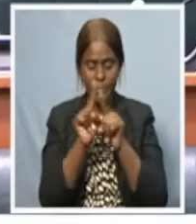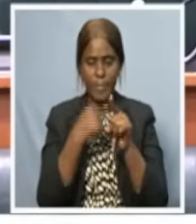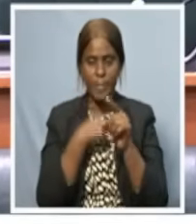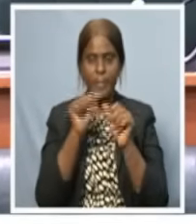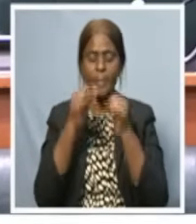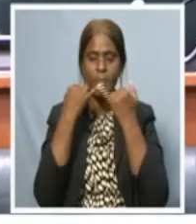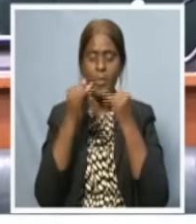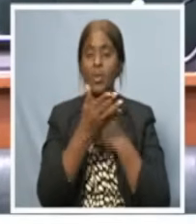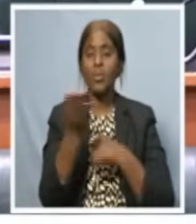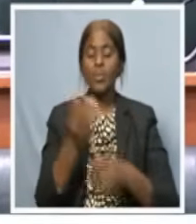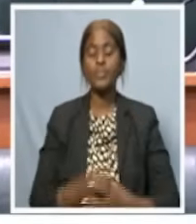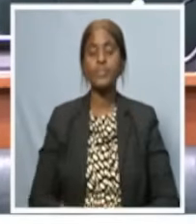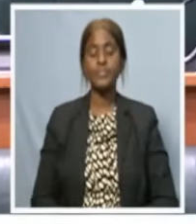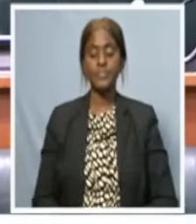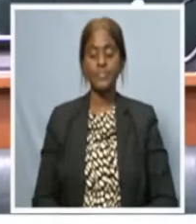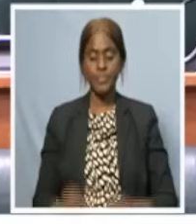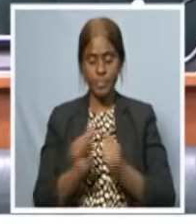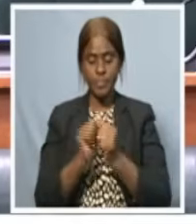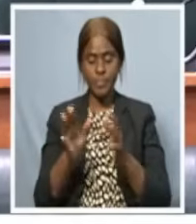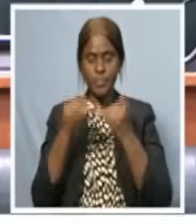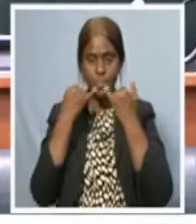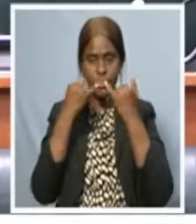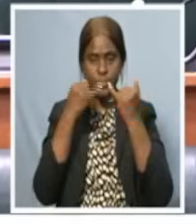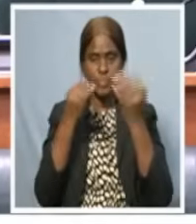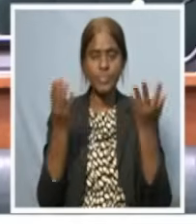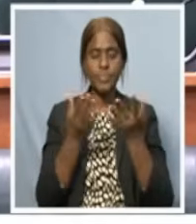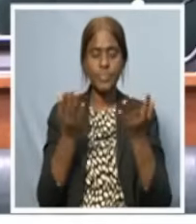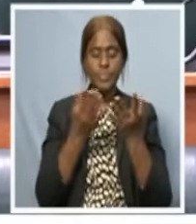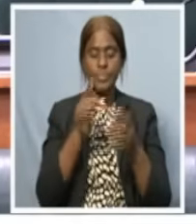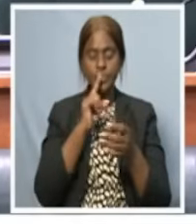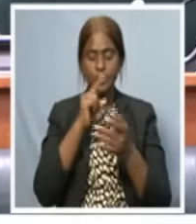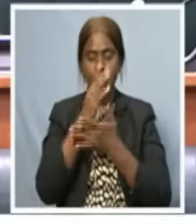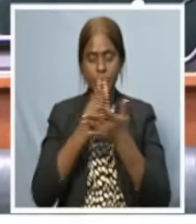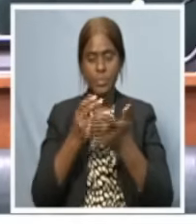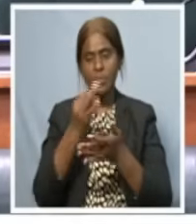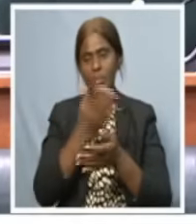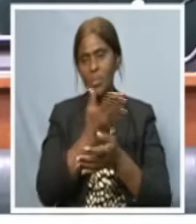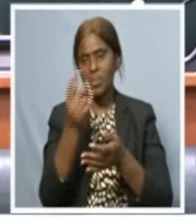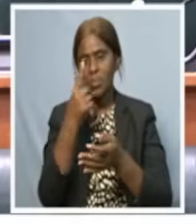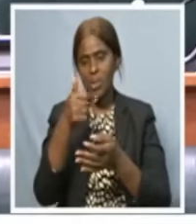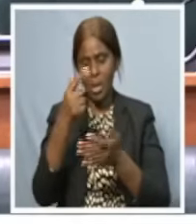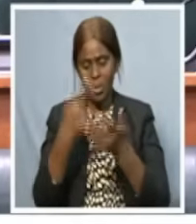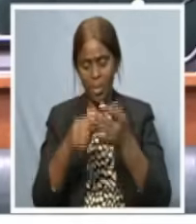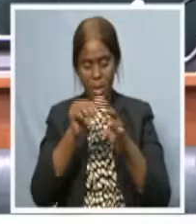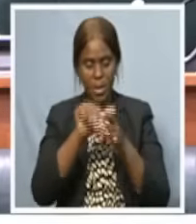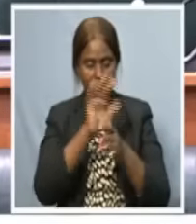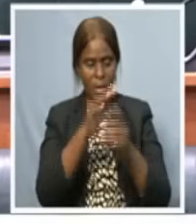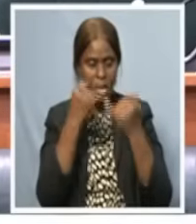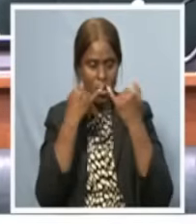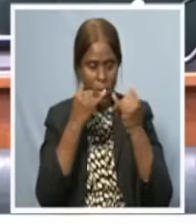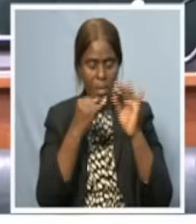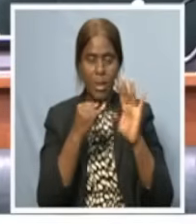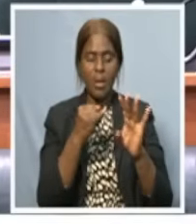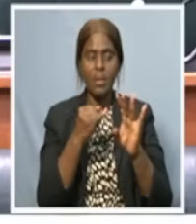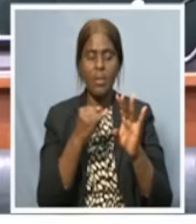can tell you, without disclosing, that some of those who are in that